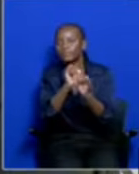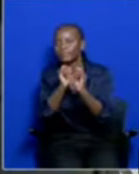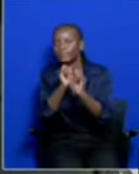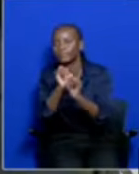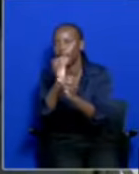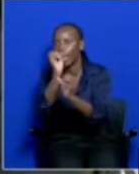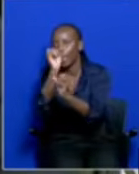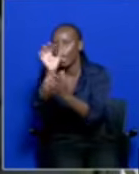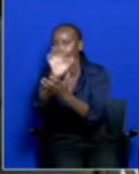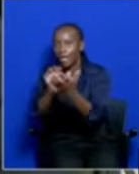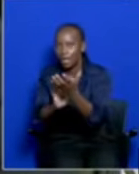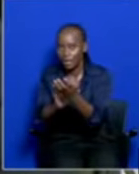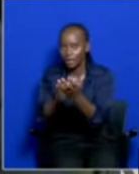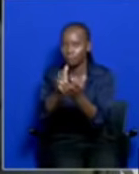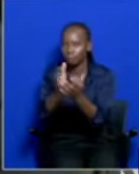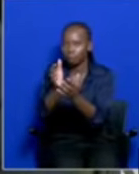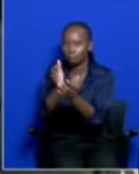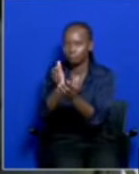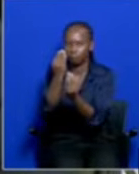Would you say the